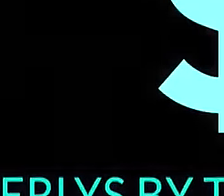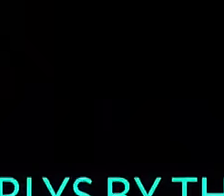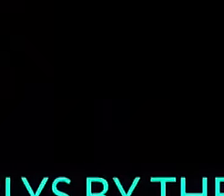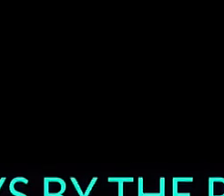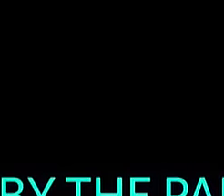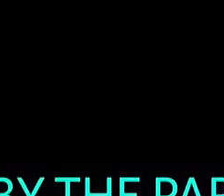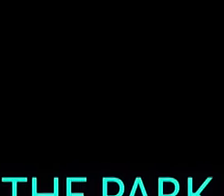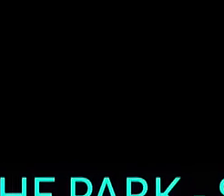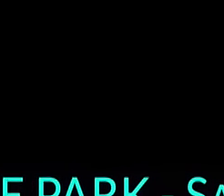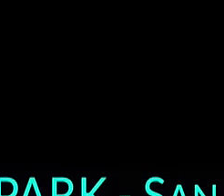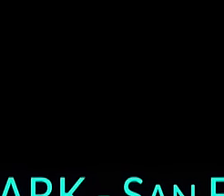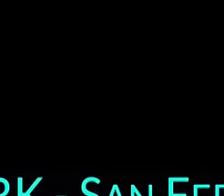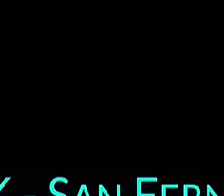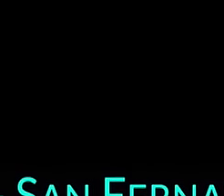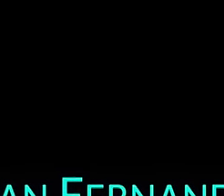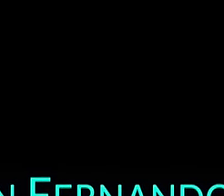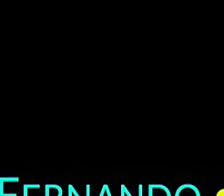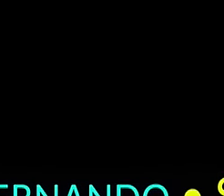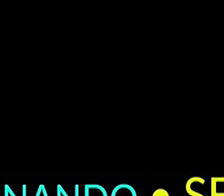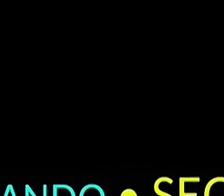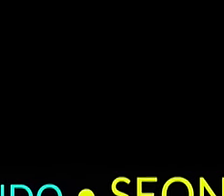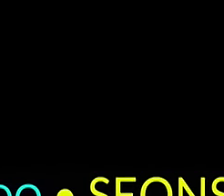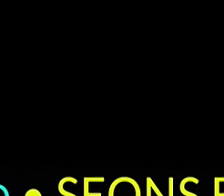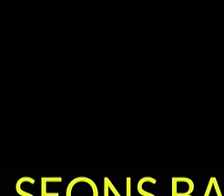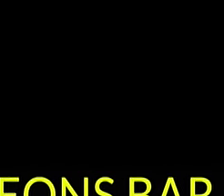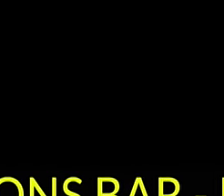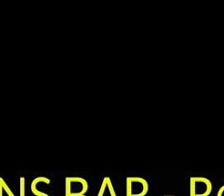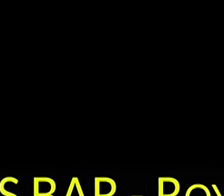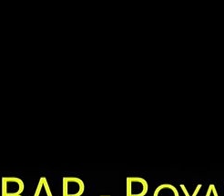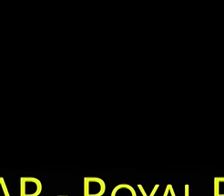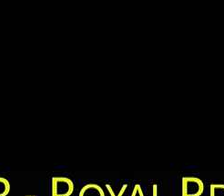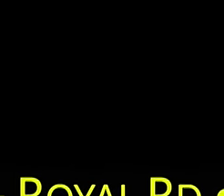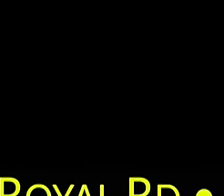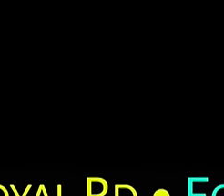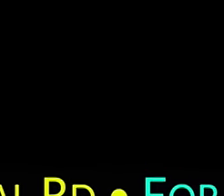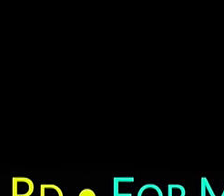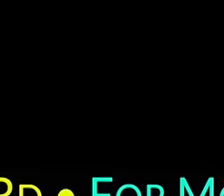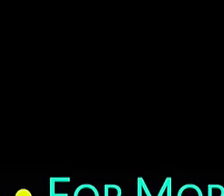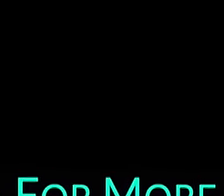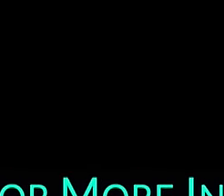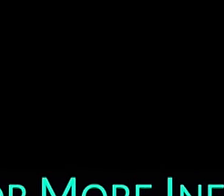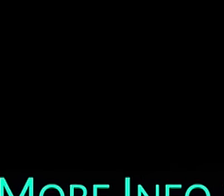discount of $10 for online purchases at islandetickets.com. For more info, call